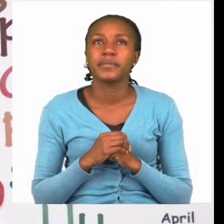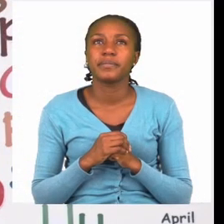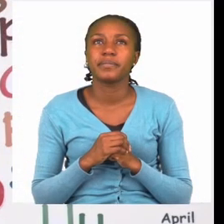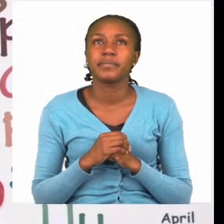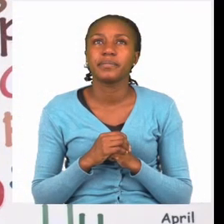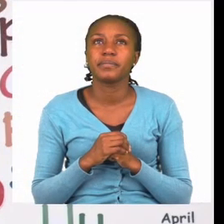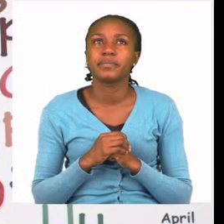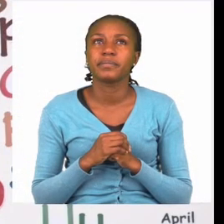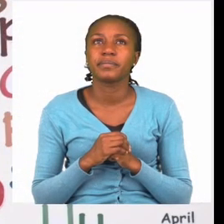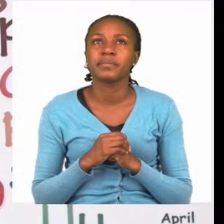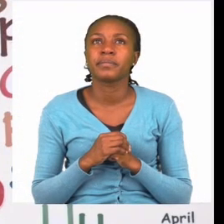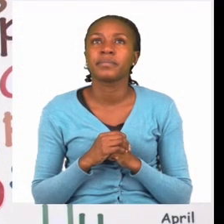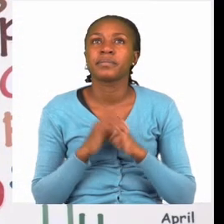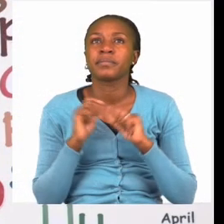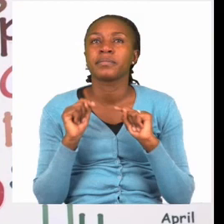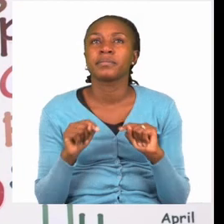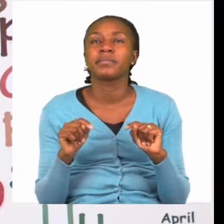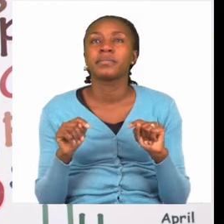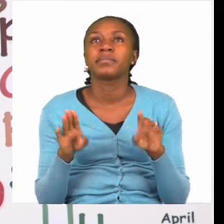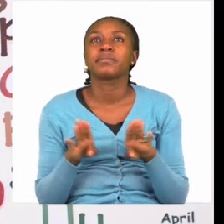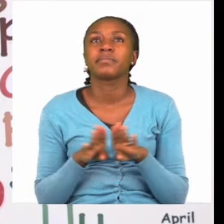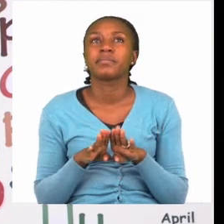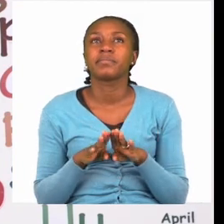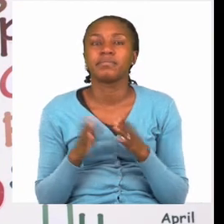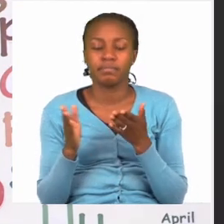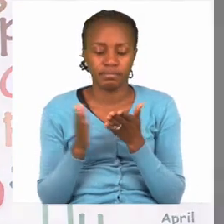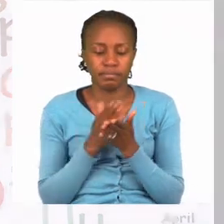Let's start today's lesson on page